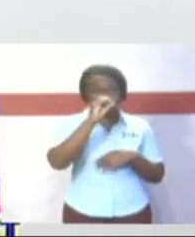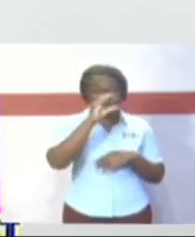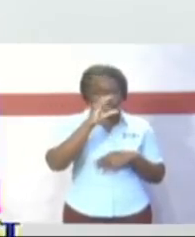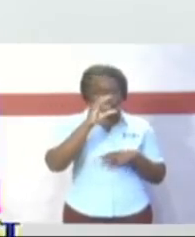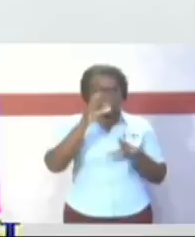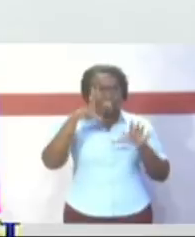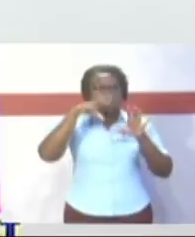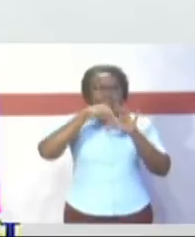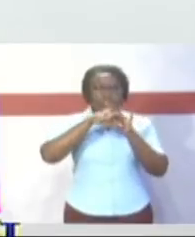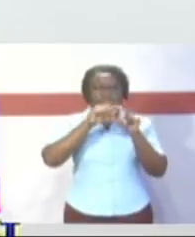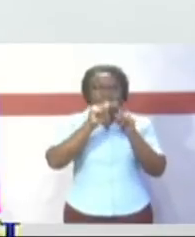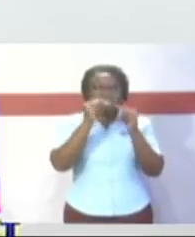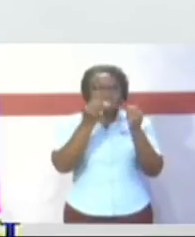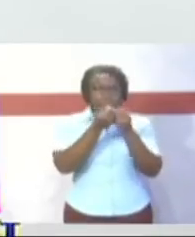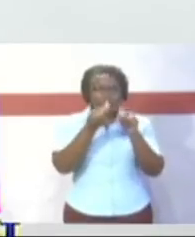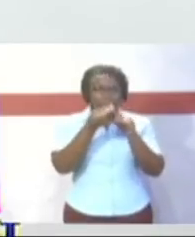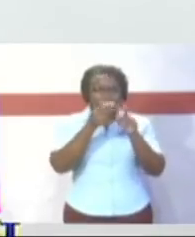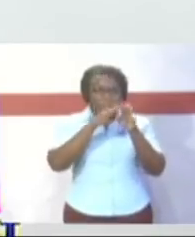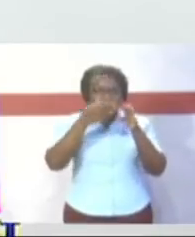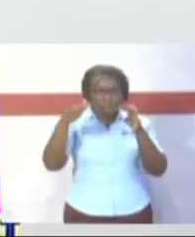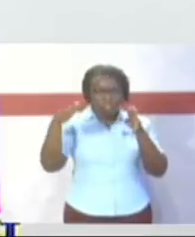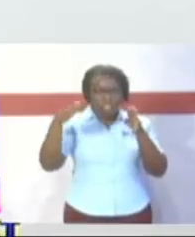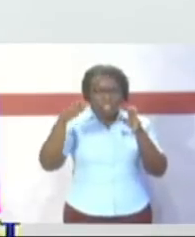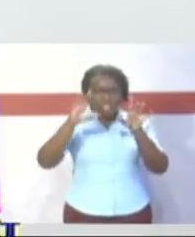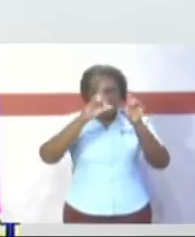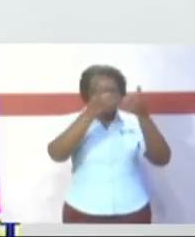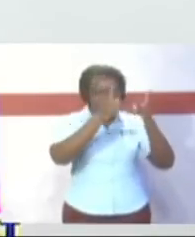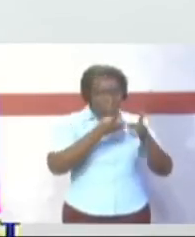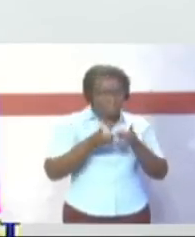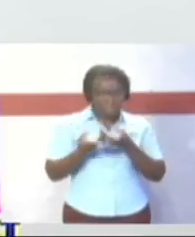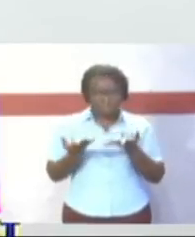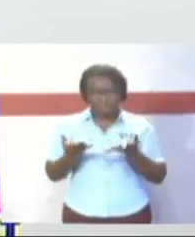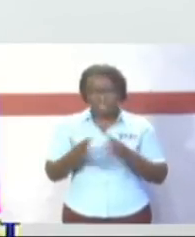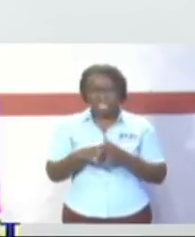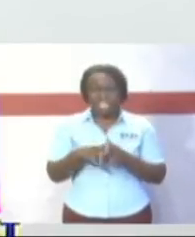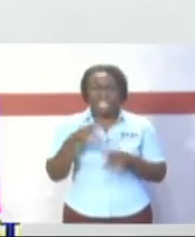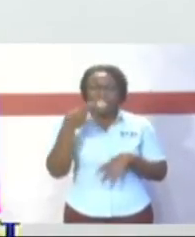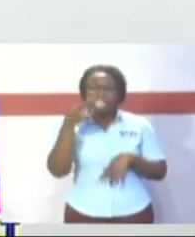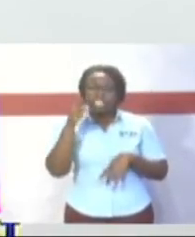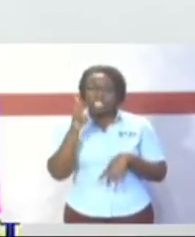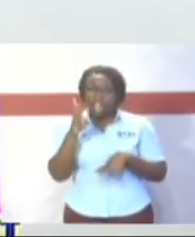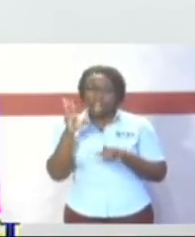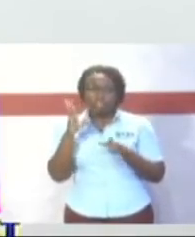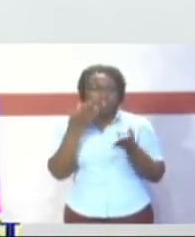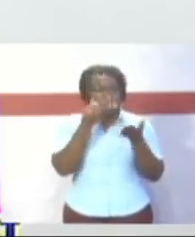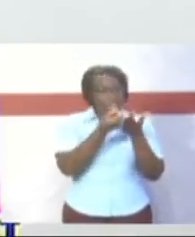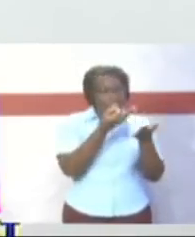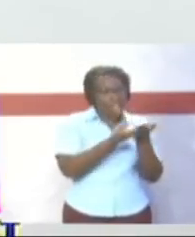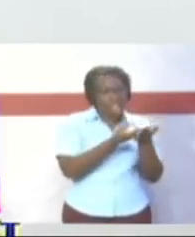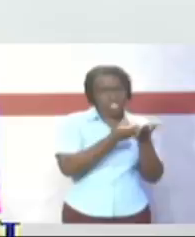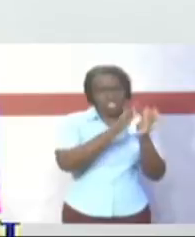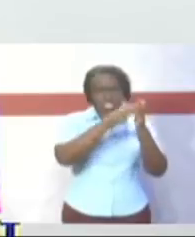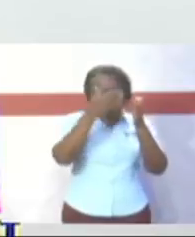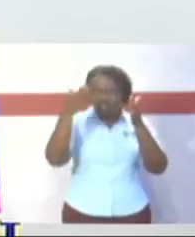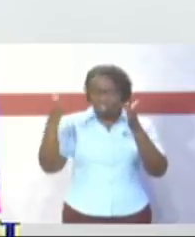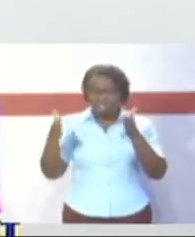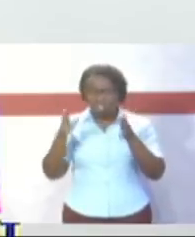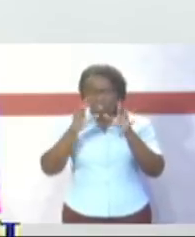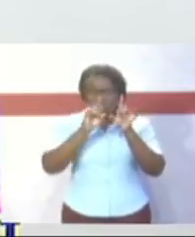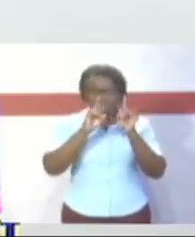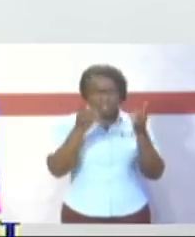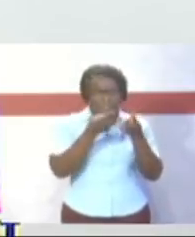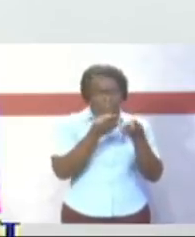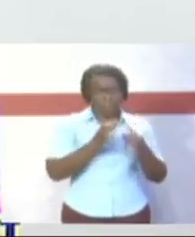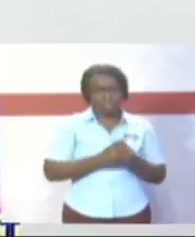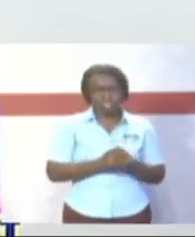from varying units, including operations, logistics, HR, finance. But also key to note, the reason for that